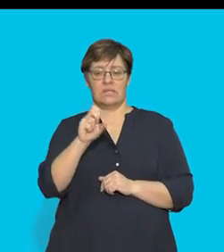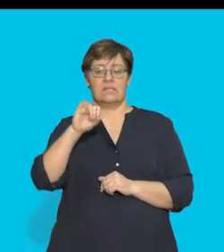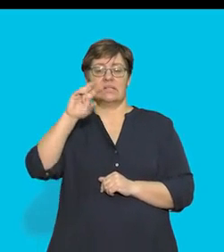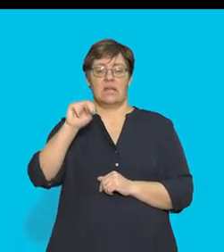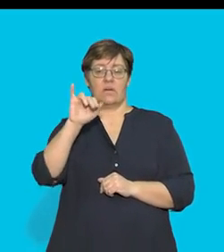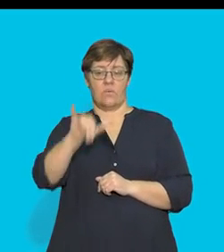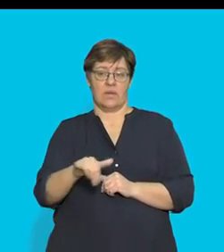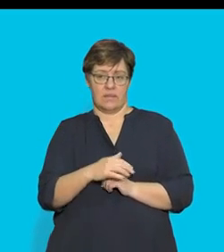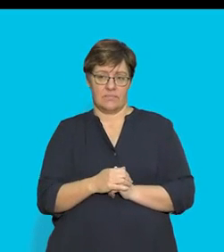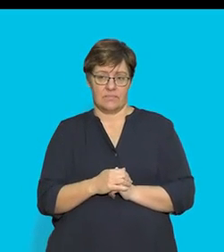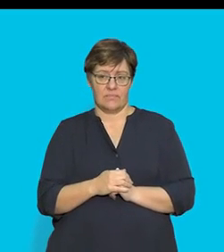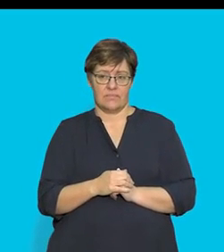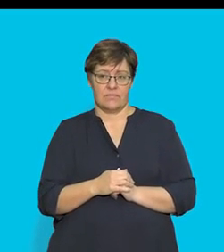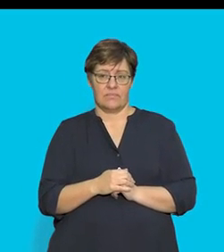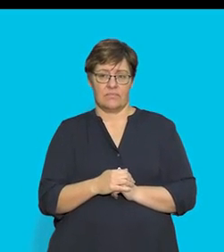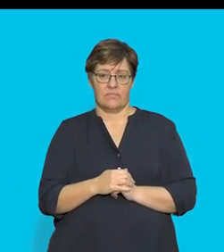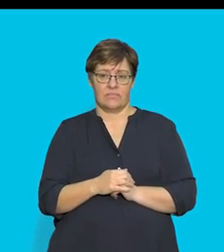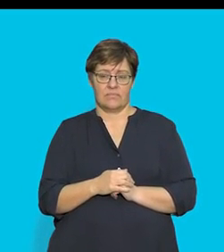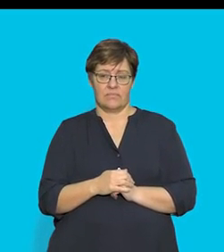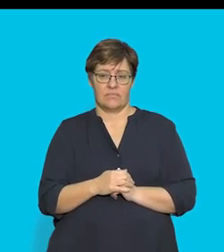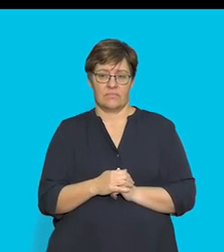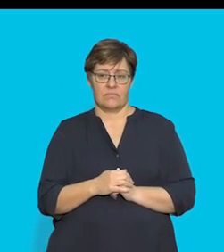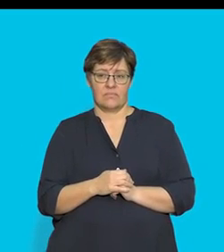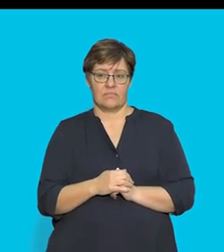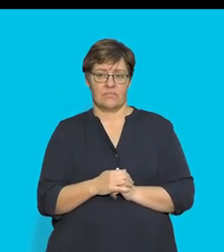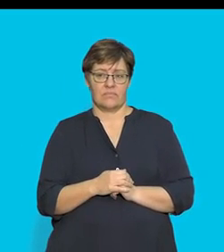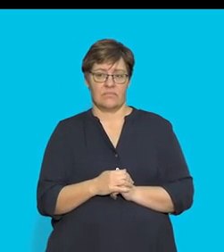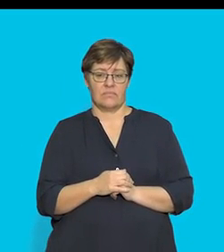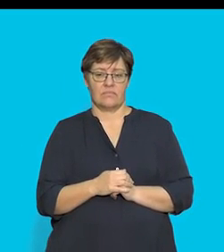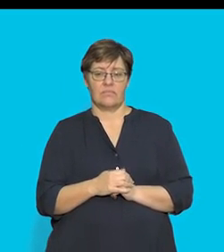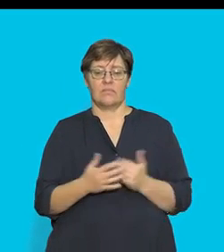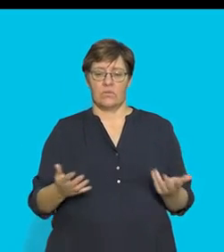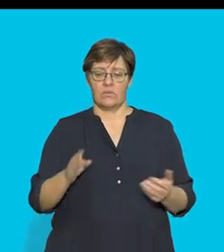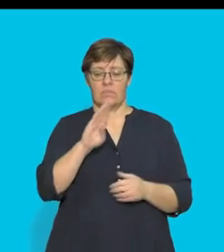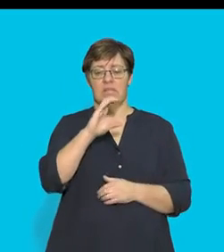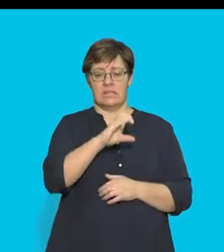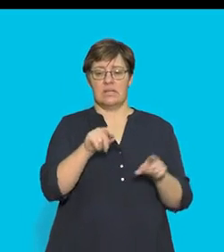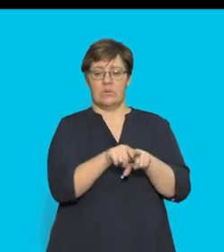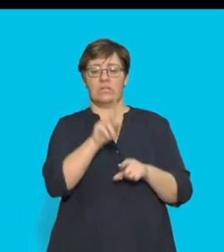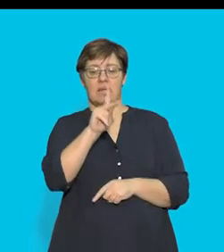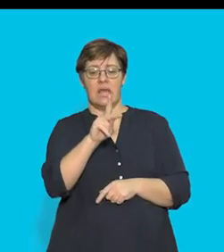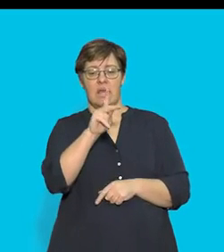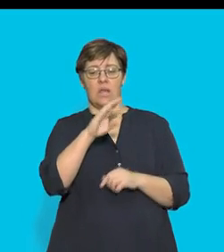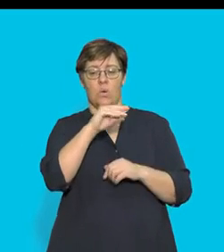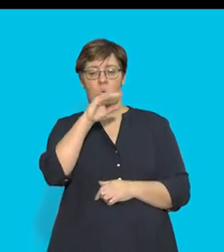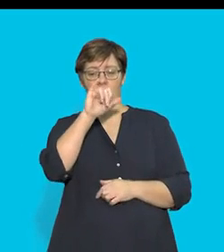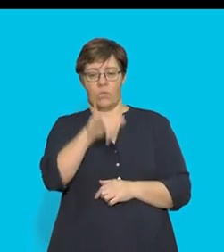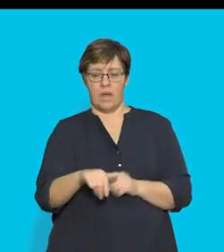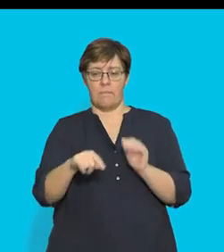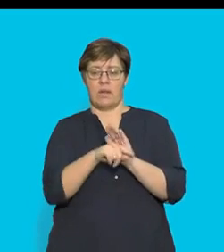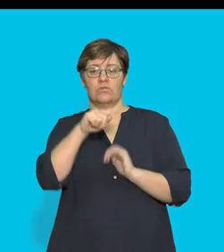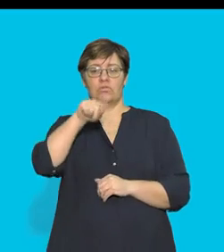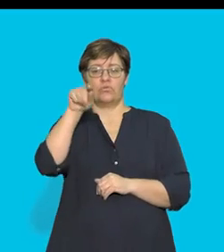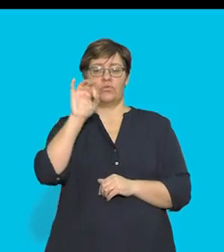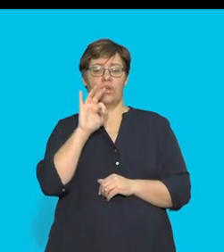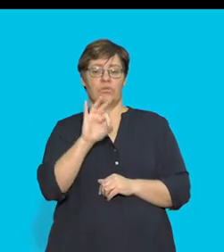So that's what we left for BC. So BC is equal to k cos y minus root 3 sine of y. Now remember, what were we